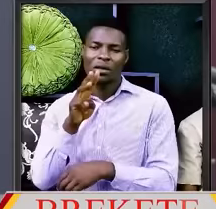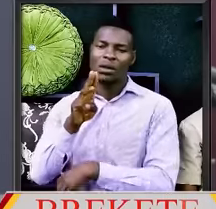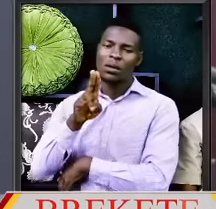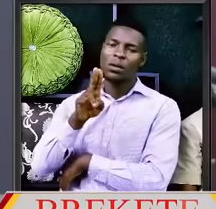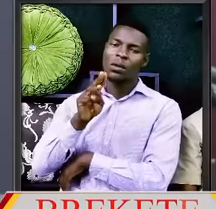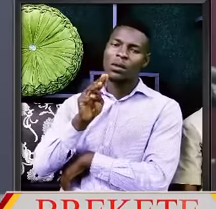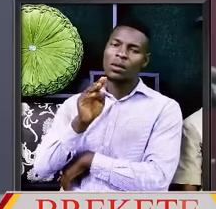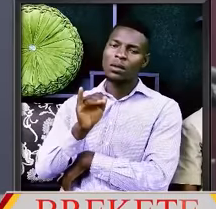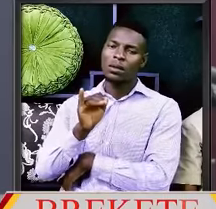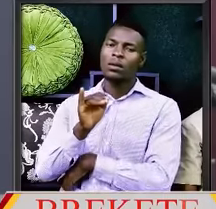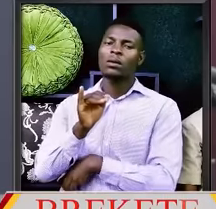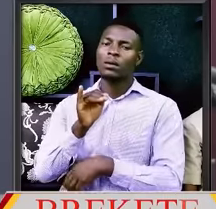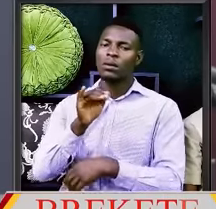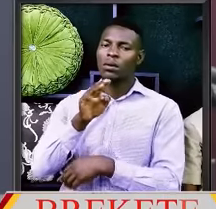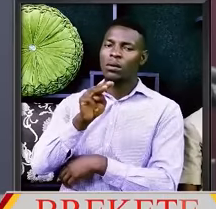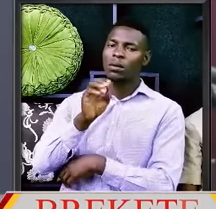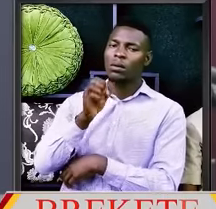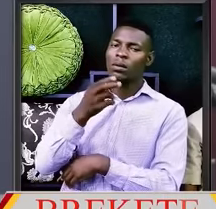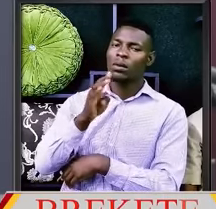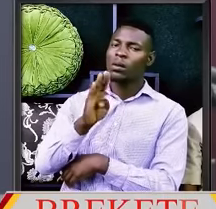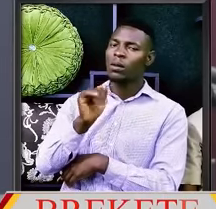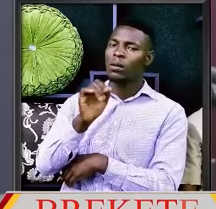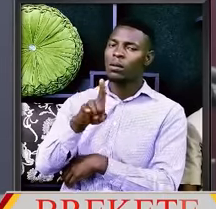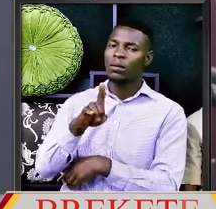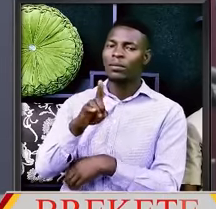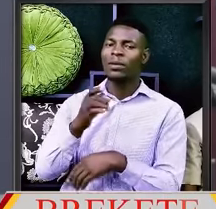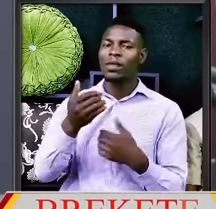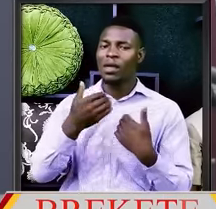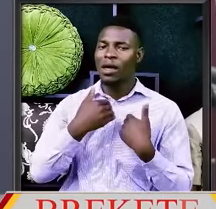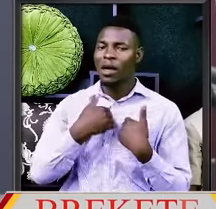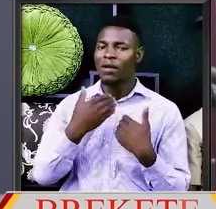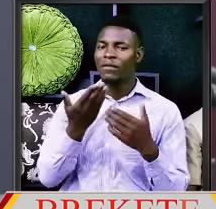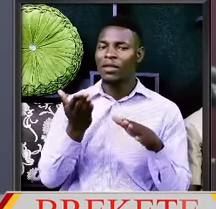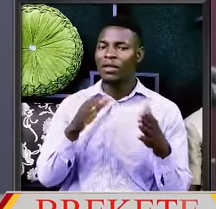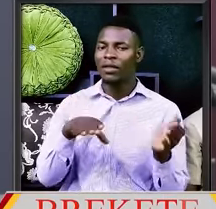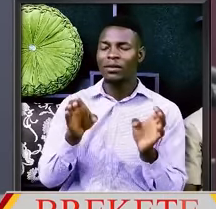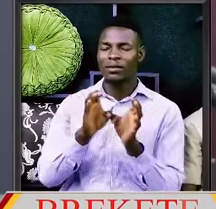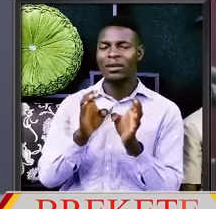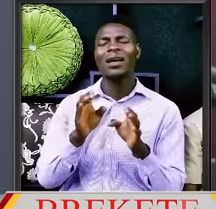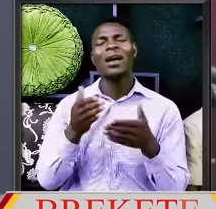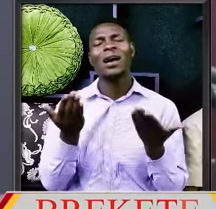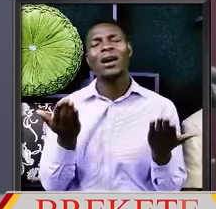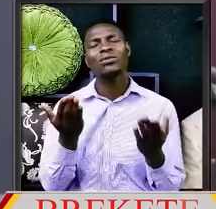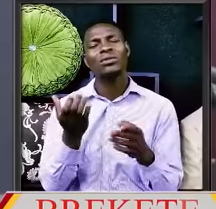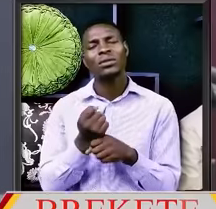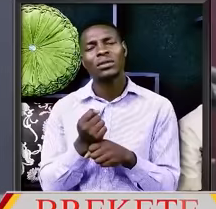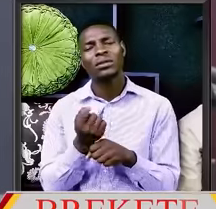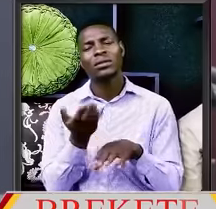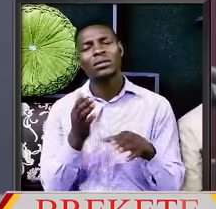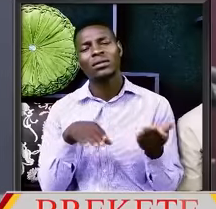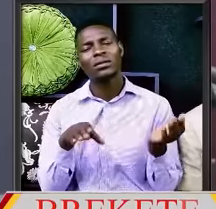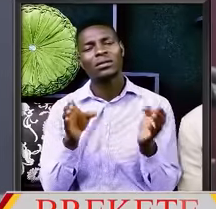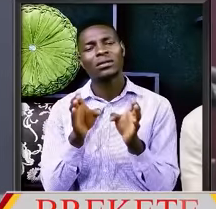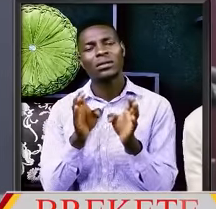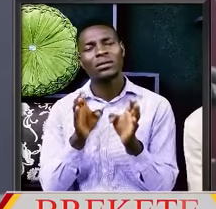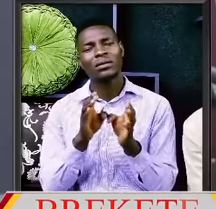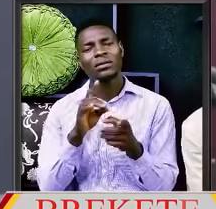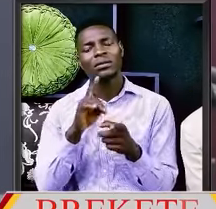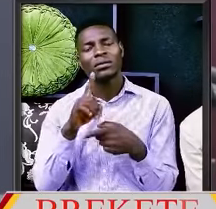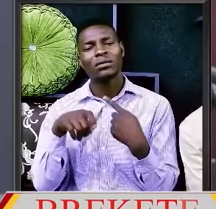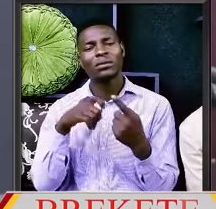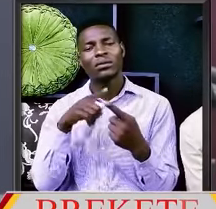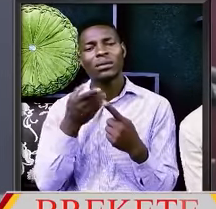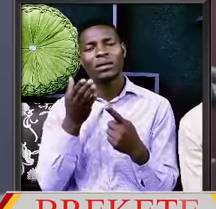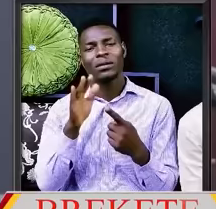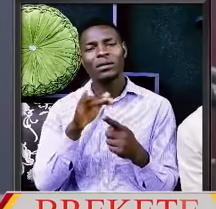with Mohbad wife get the death certificate. Yes. Say how she go take that death certificate when